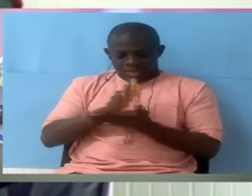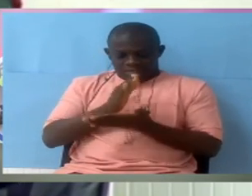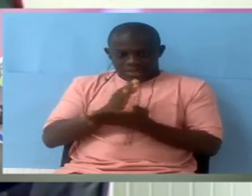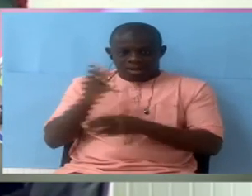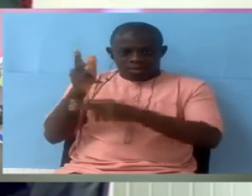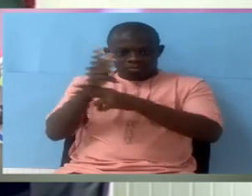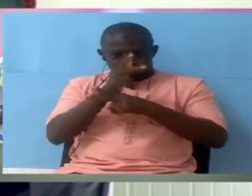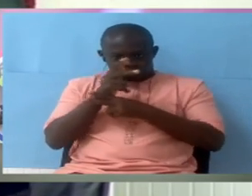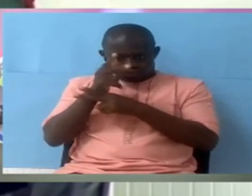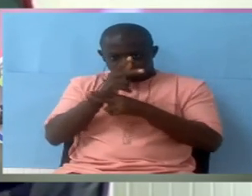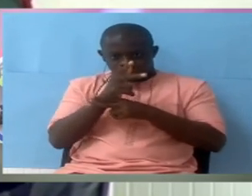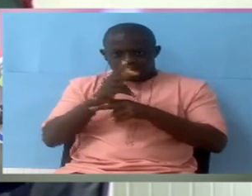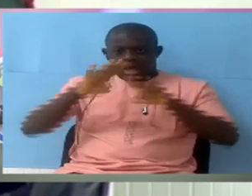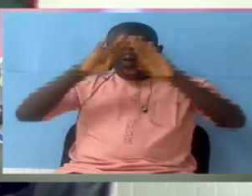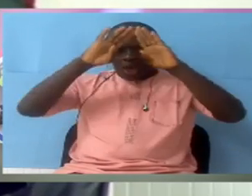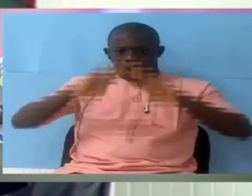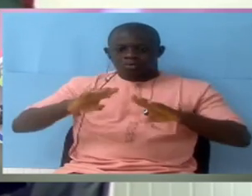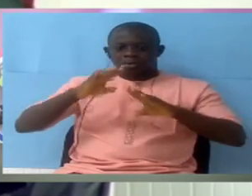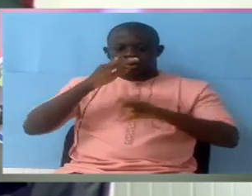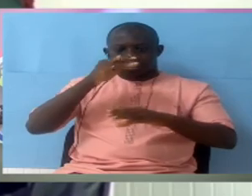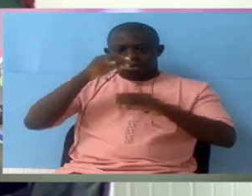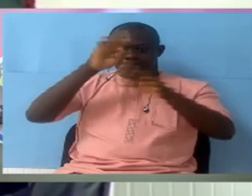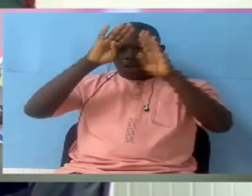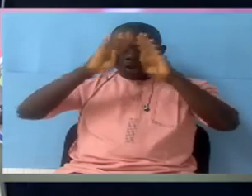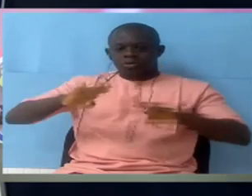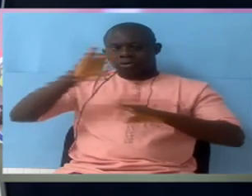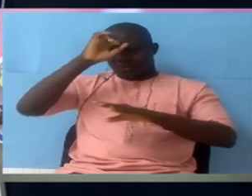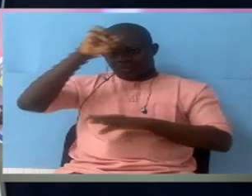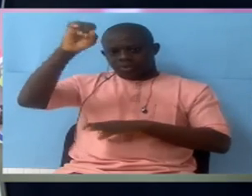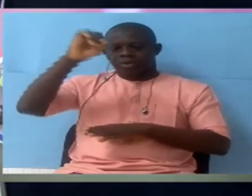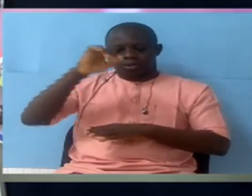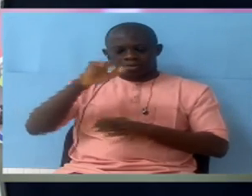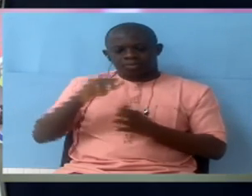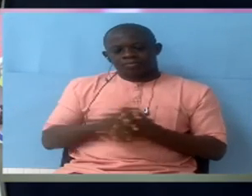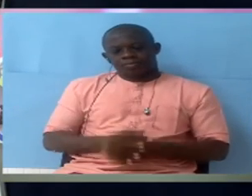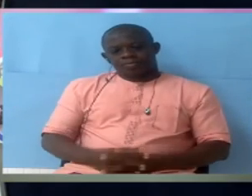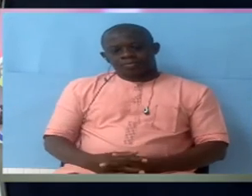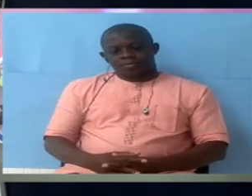battalion. Dedet mom mo ngi bokon ci ñi garde ci State House.